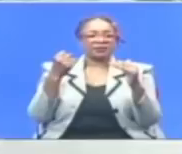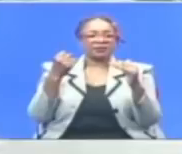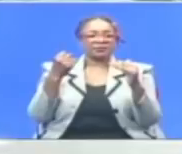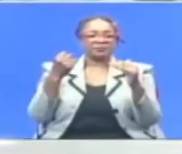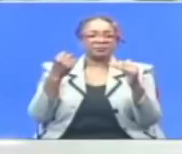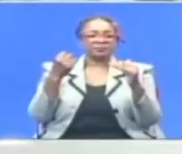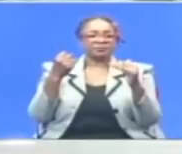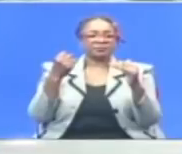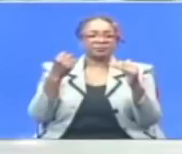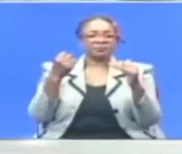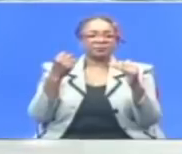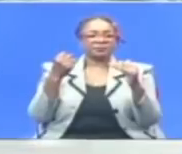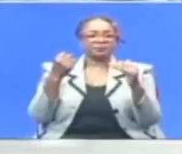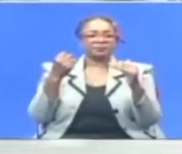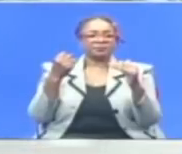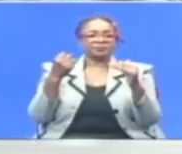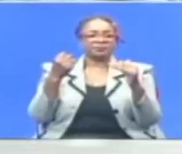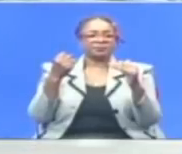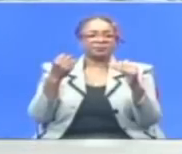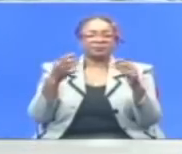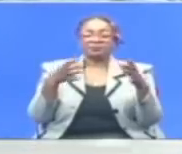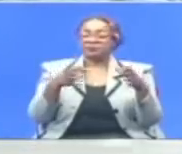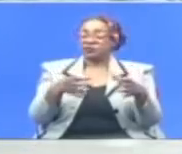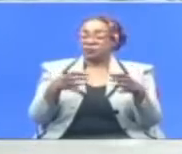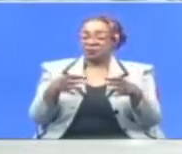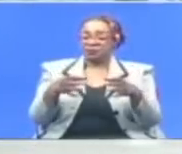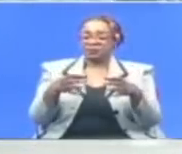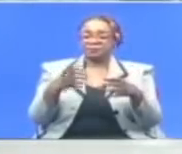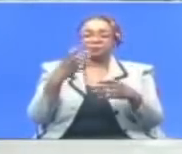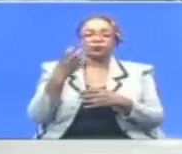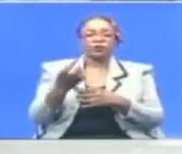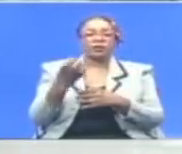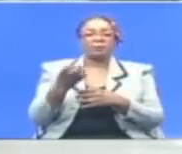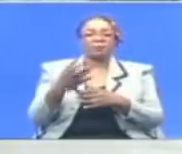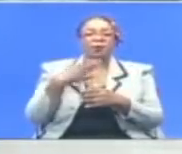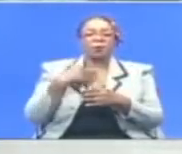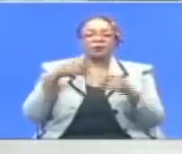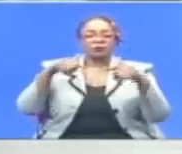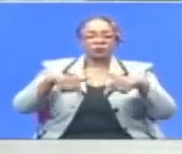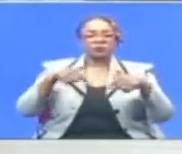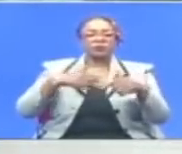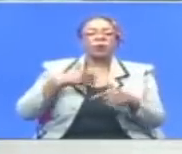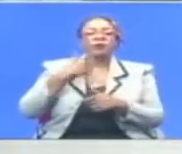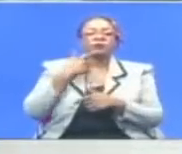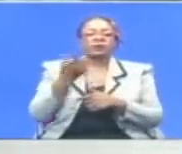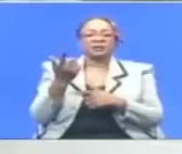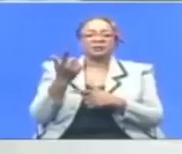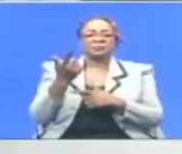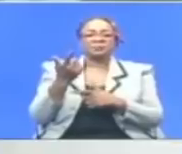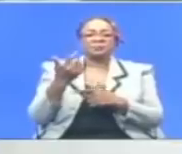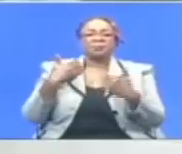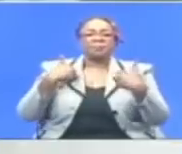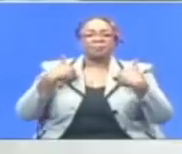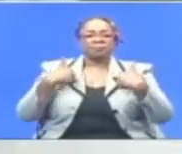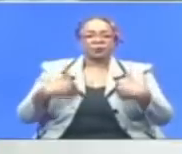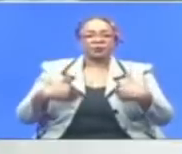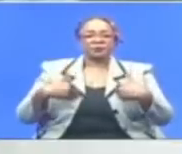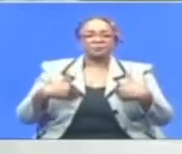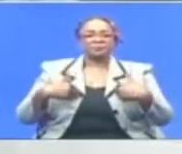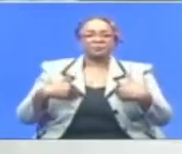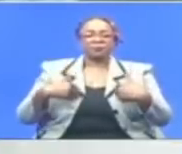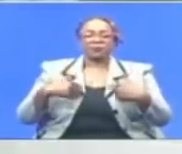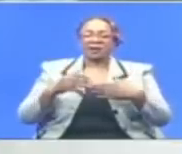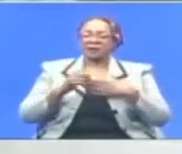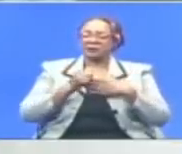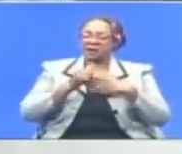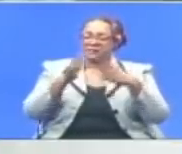Hii team ya chama cha ODM nataka leo niseme kwamba nimekuwa mimi ndio sasa driver mkubwa